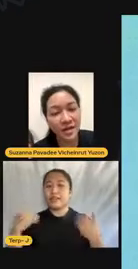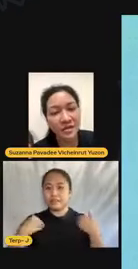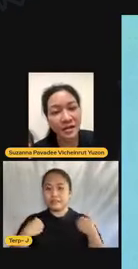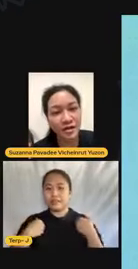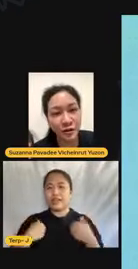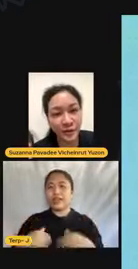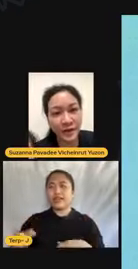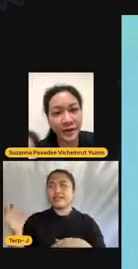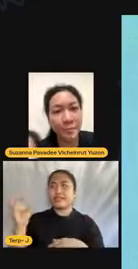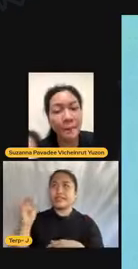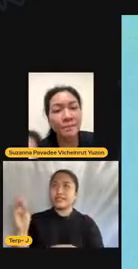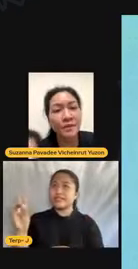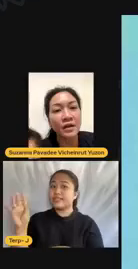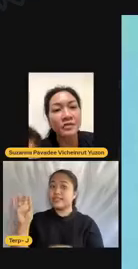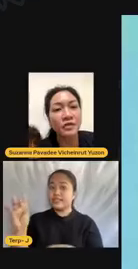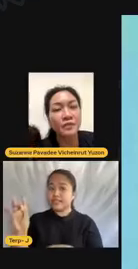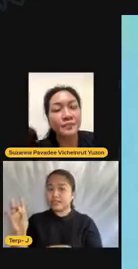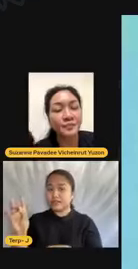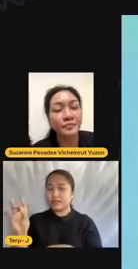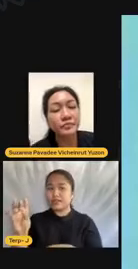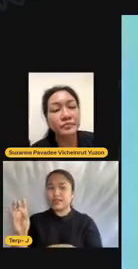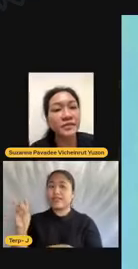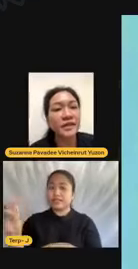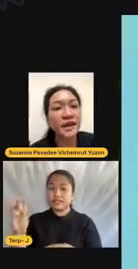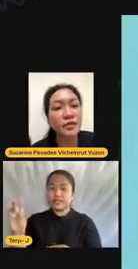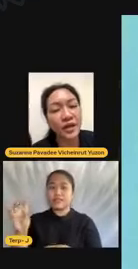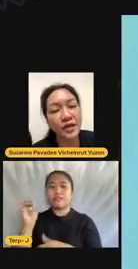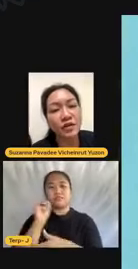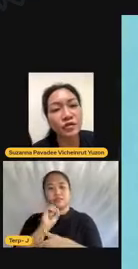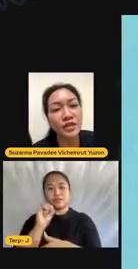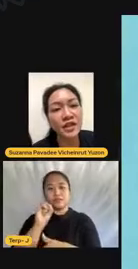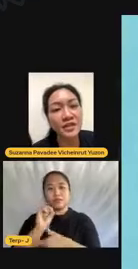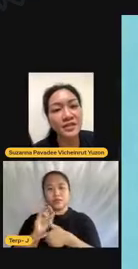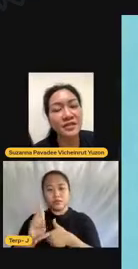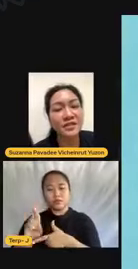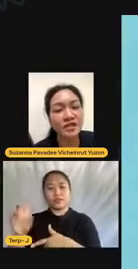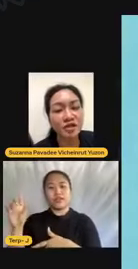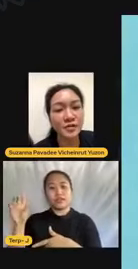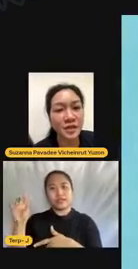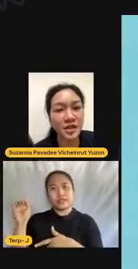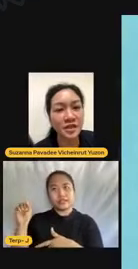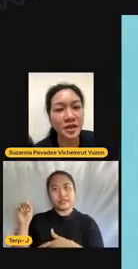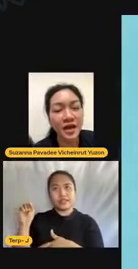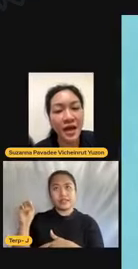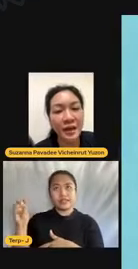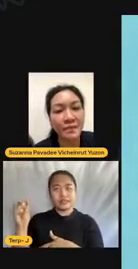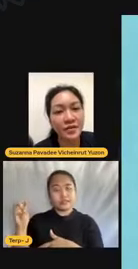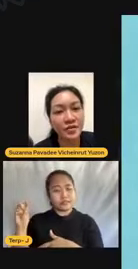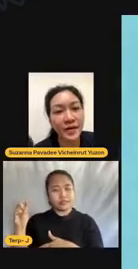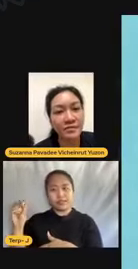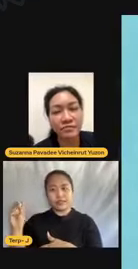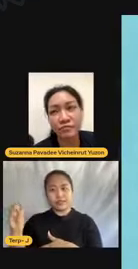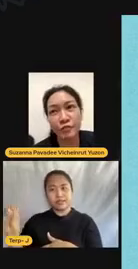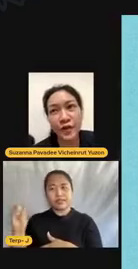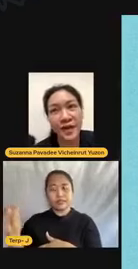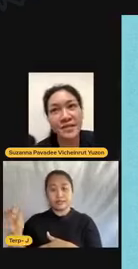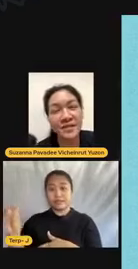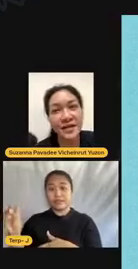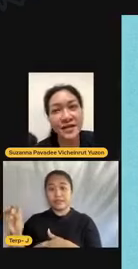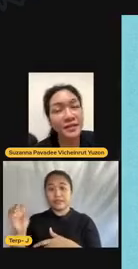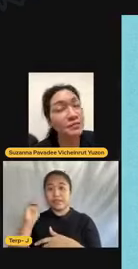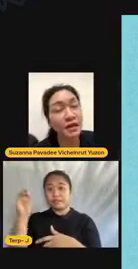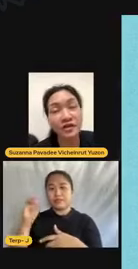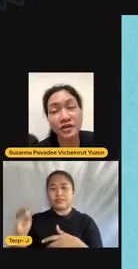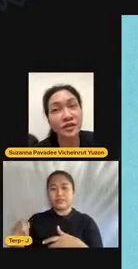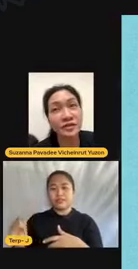67% or 70% that are terminated. So that those injustices and discrimination happens right when I